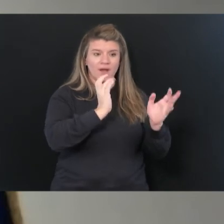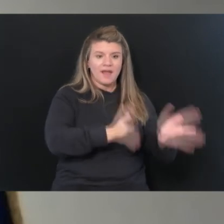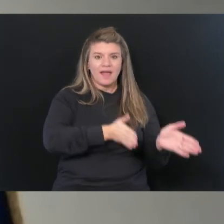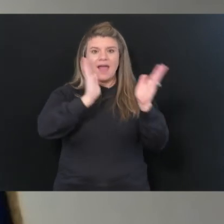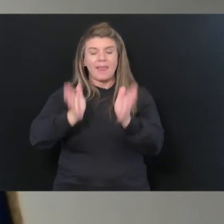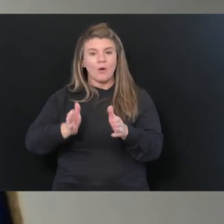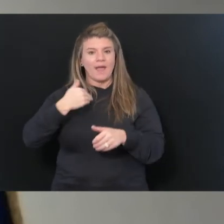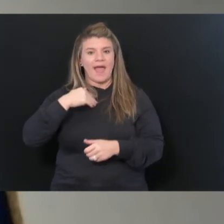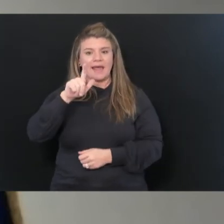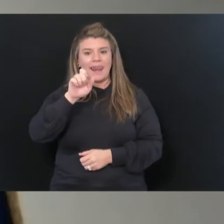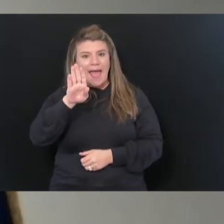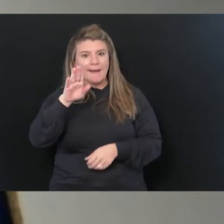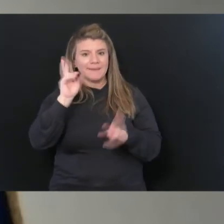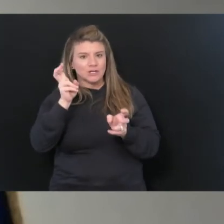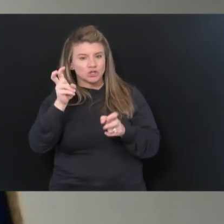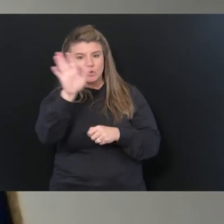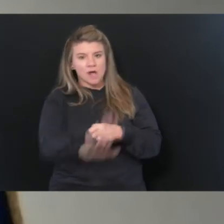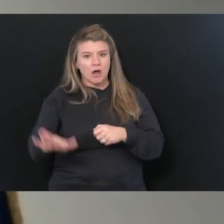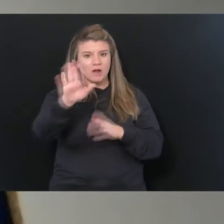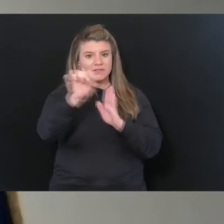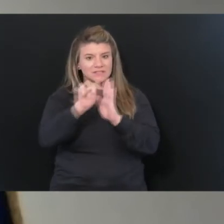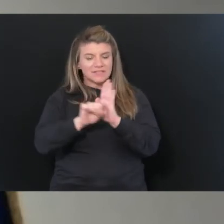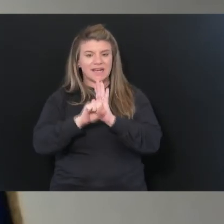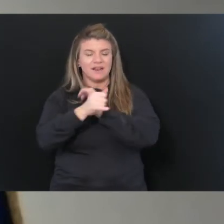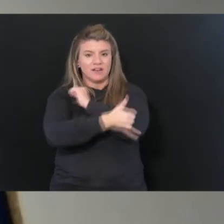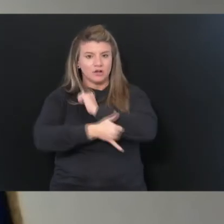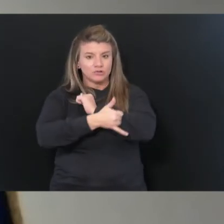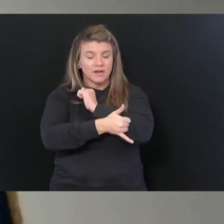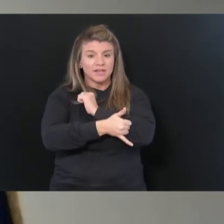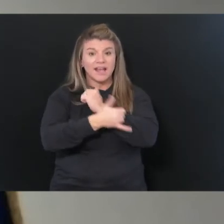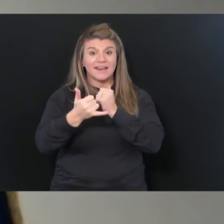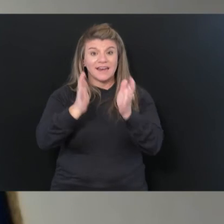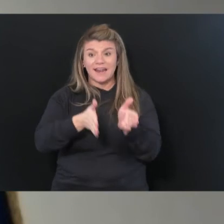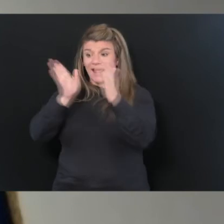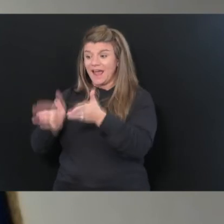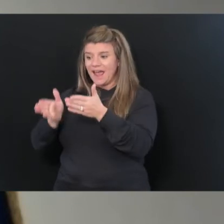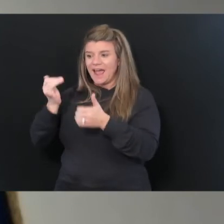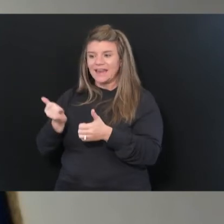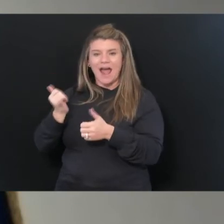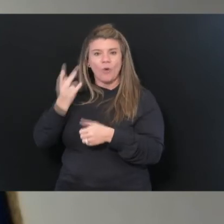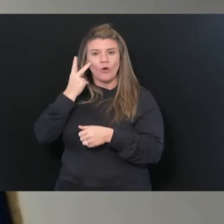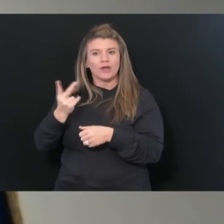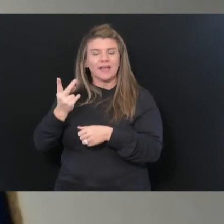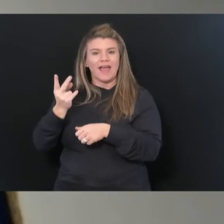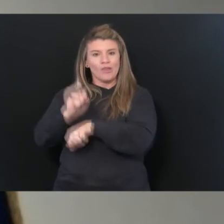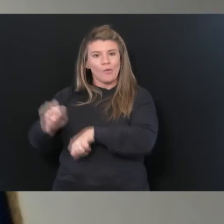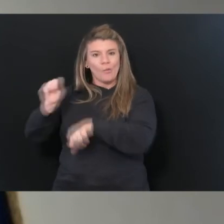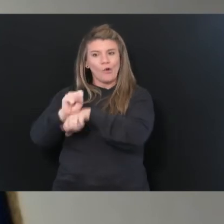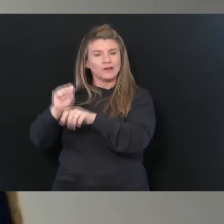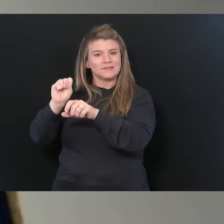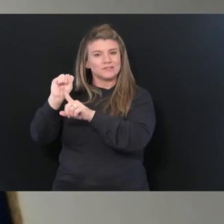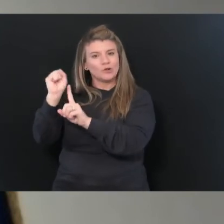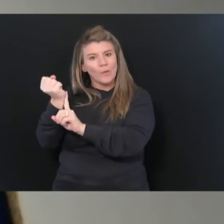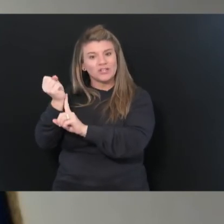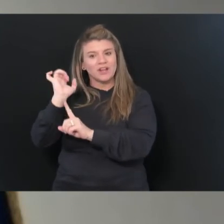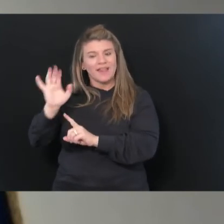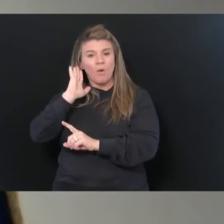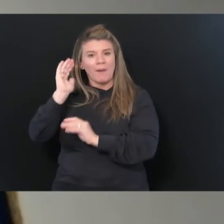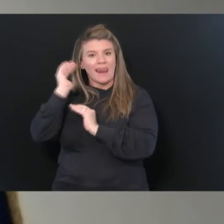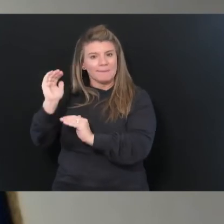services across the state and across the country. And now we're looking at a workforce situation that is